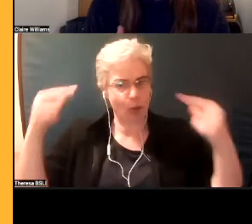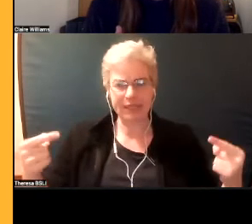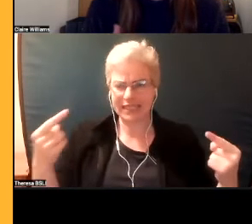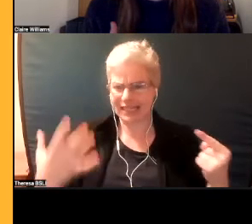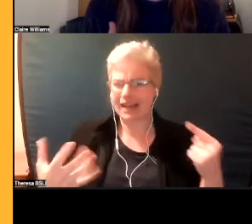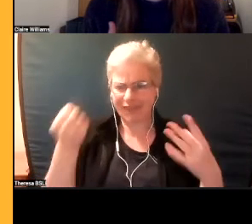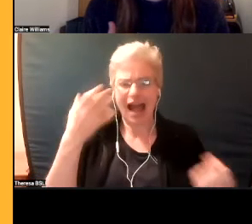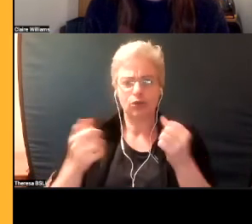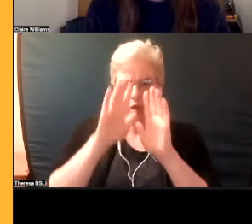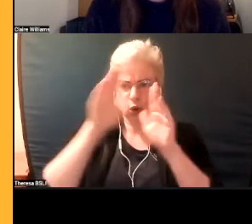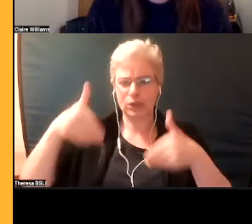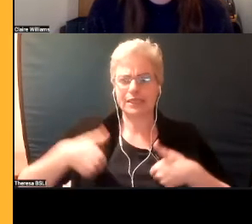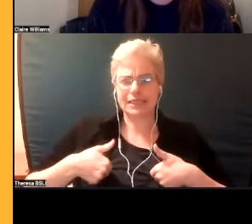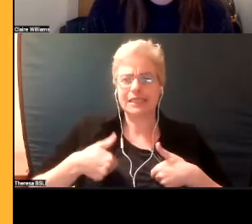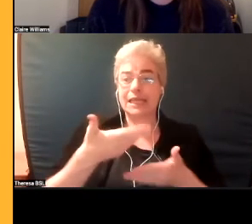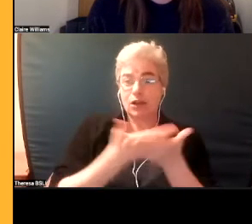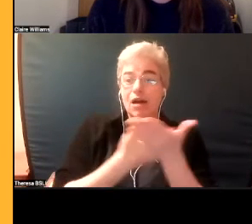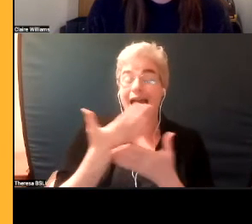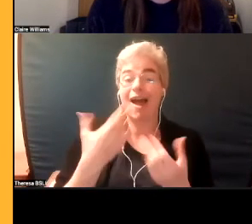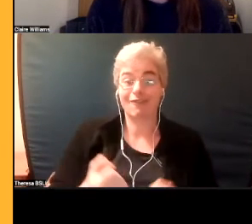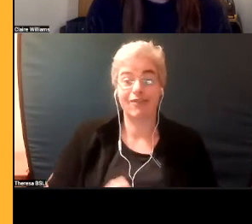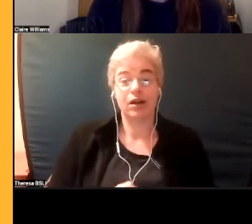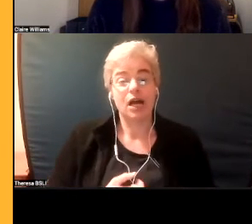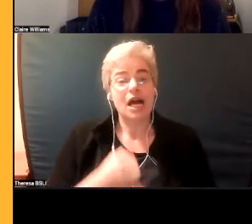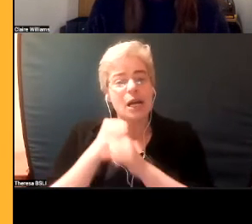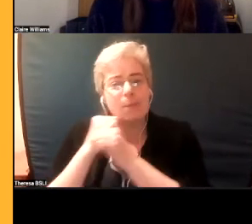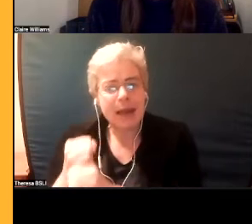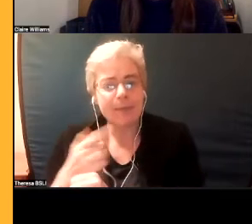in autistic dialogues. The